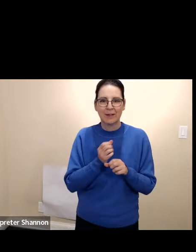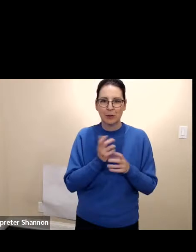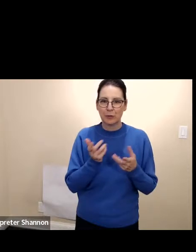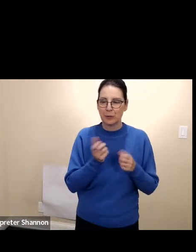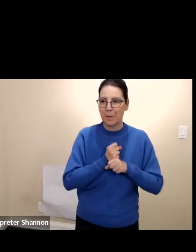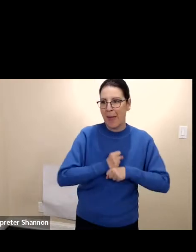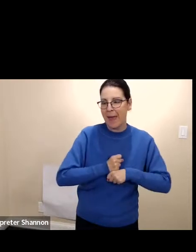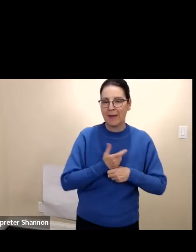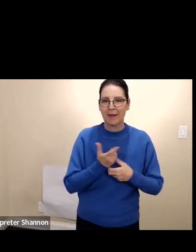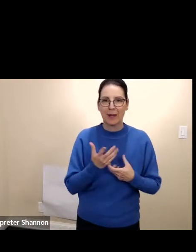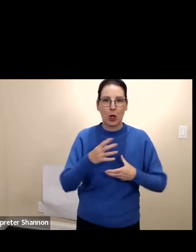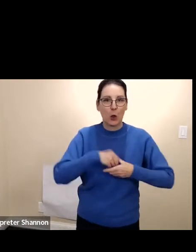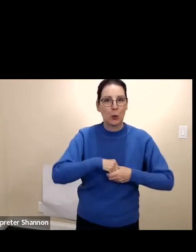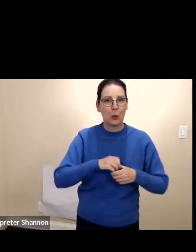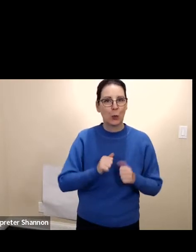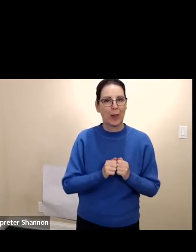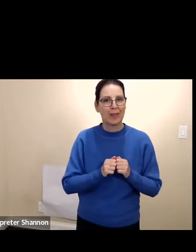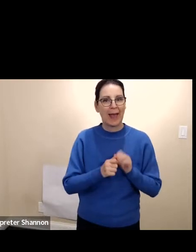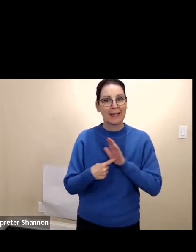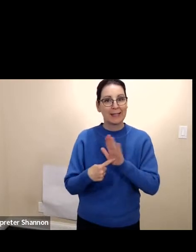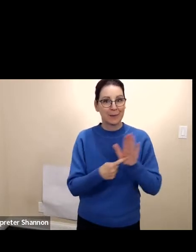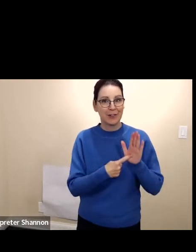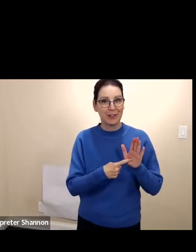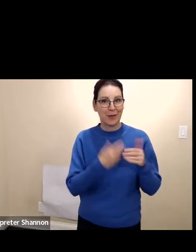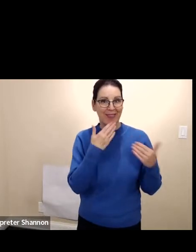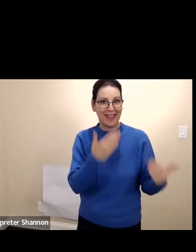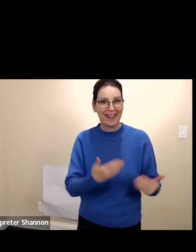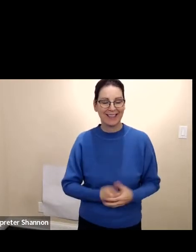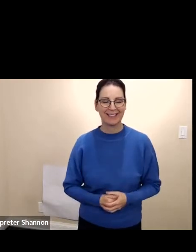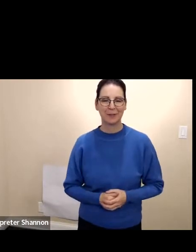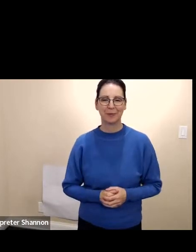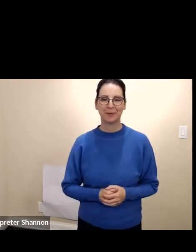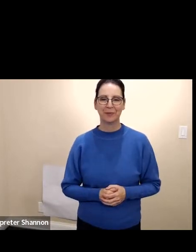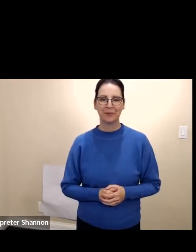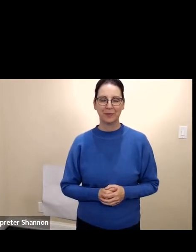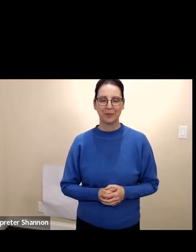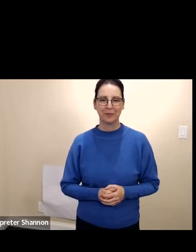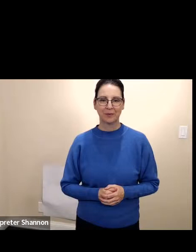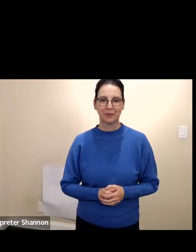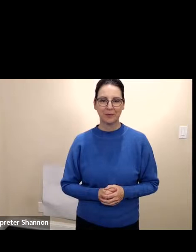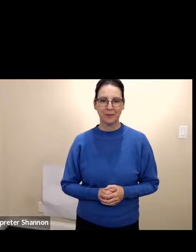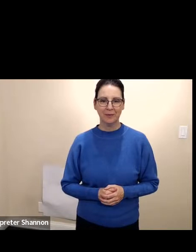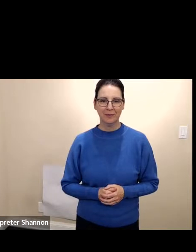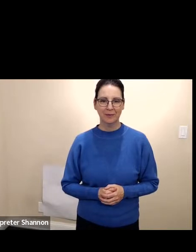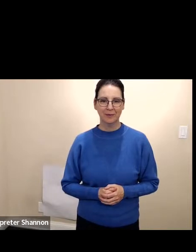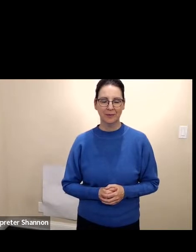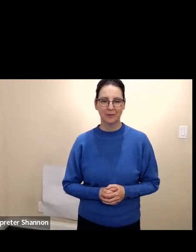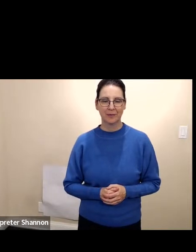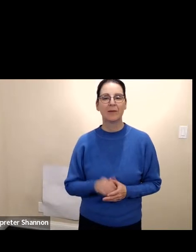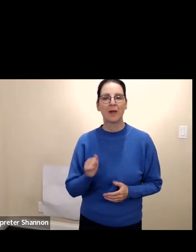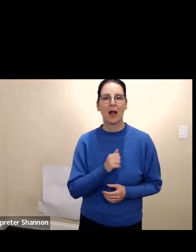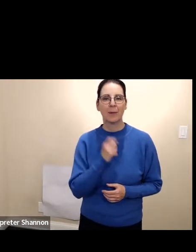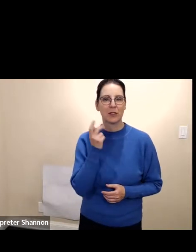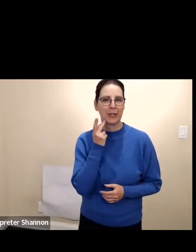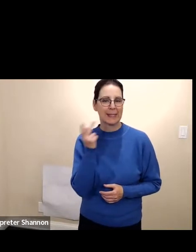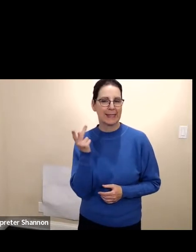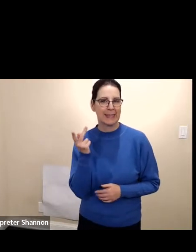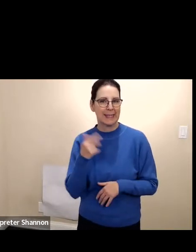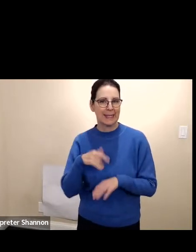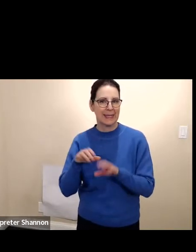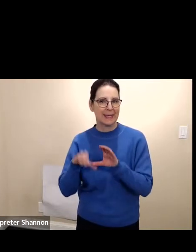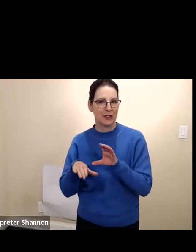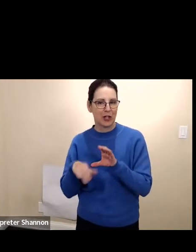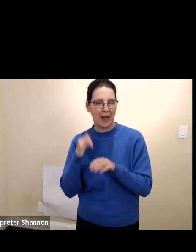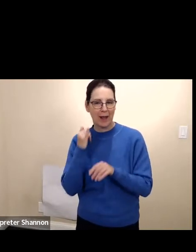so thank you um okay I'm gonna see here first if you've got any questions started to